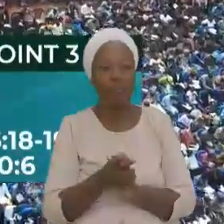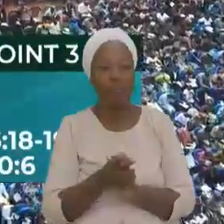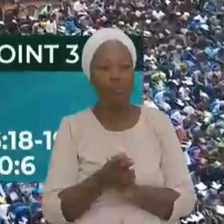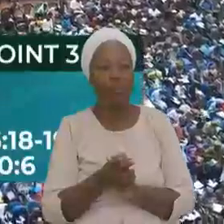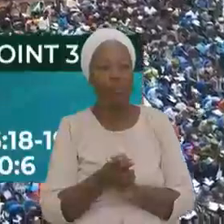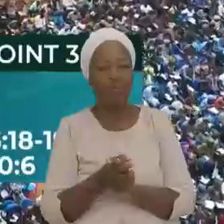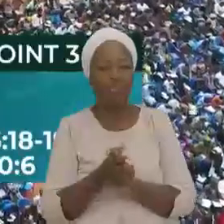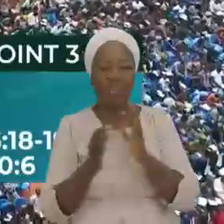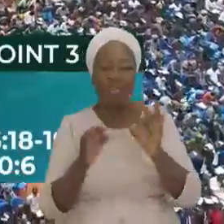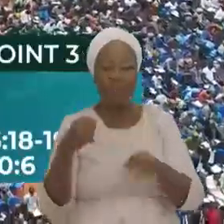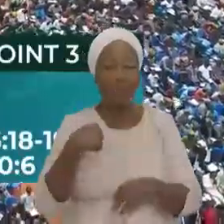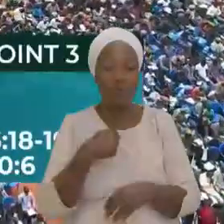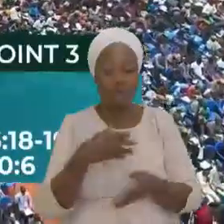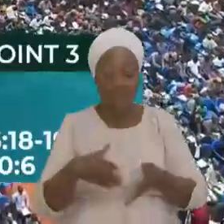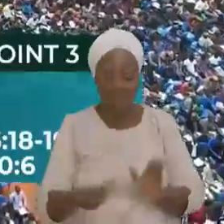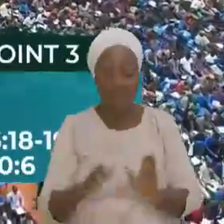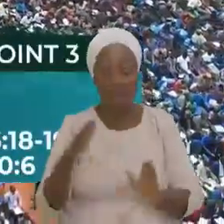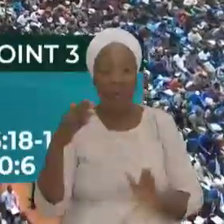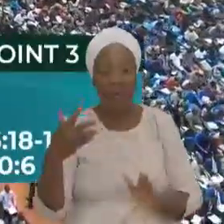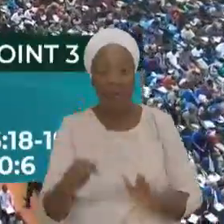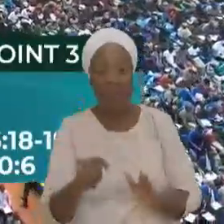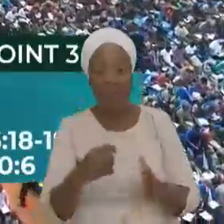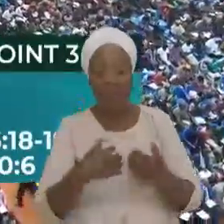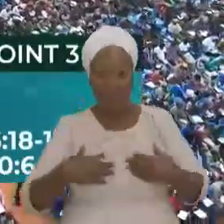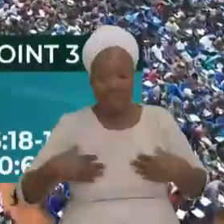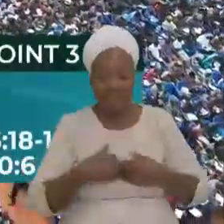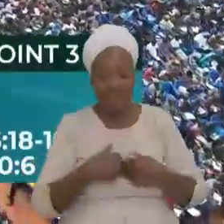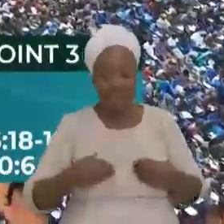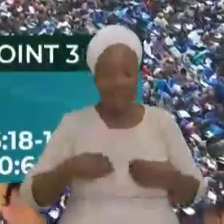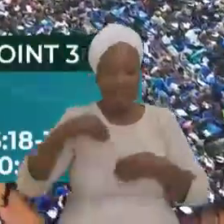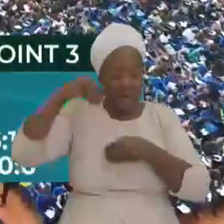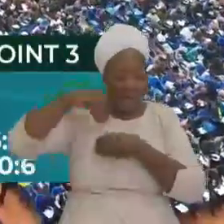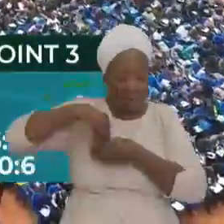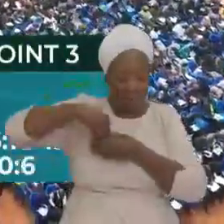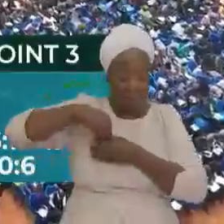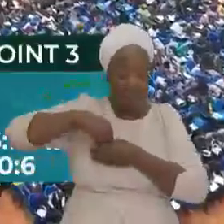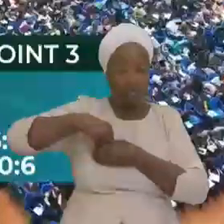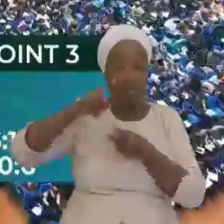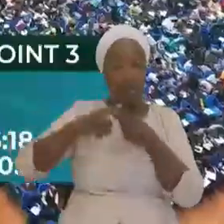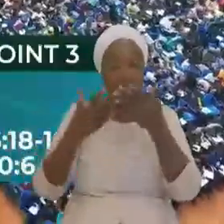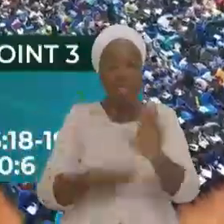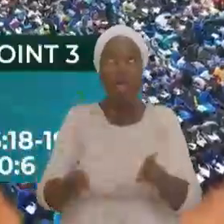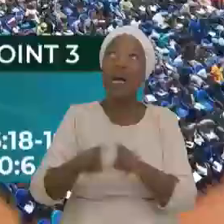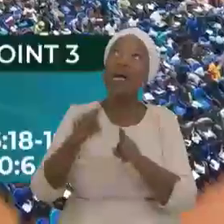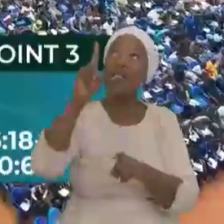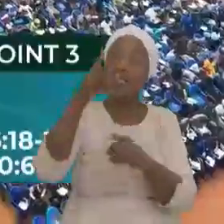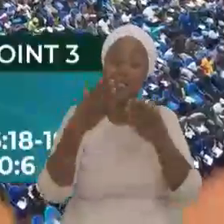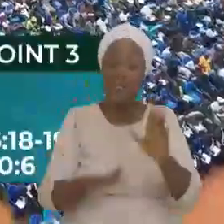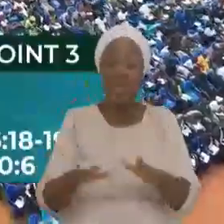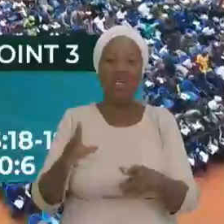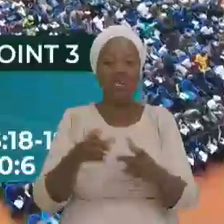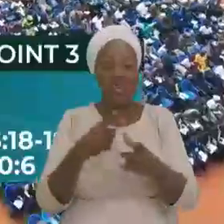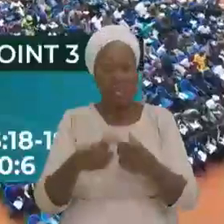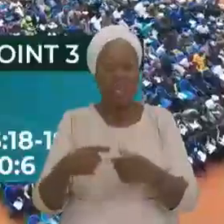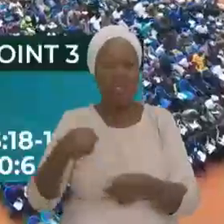If we allow the beast in us to die as he died, we shall